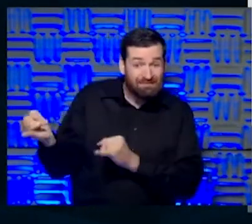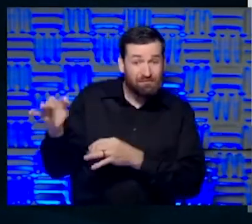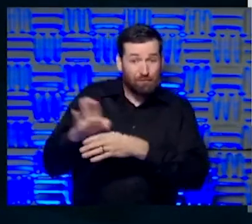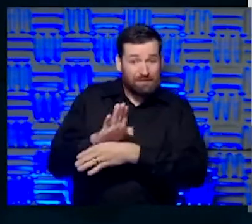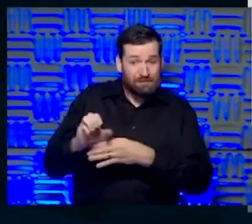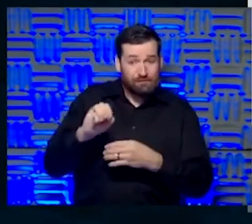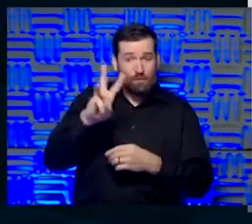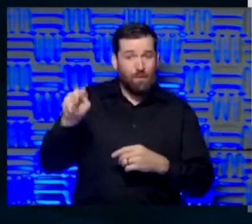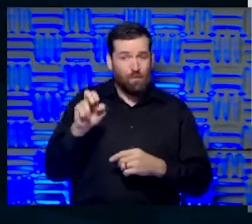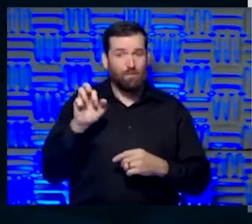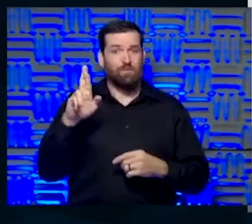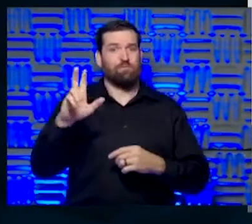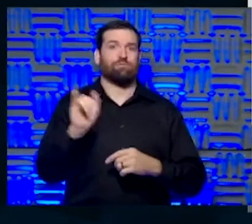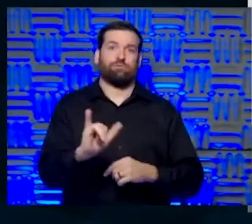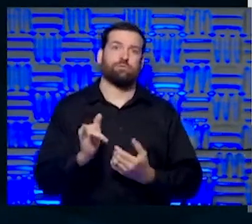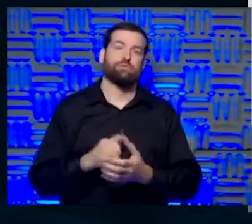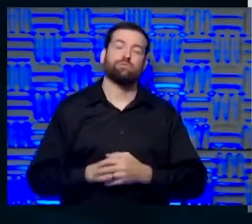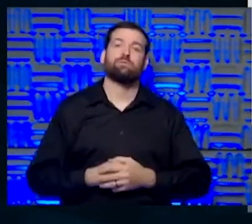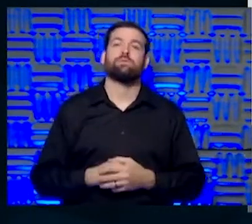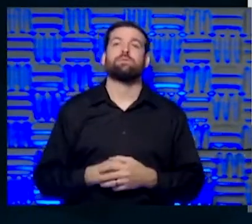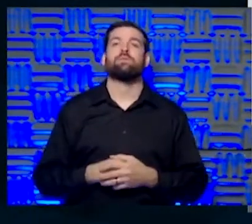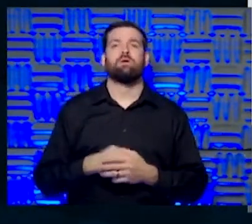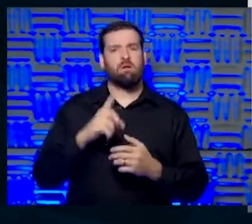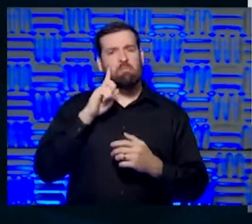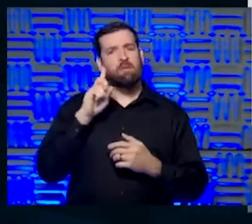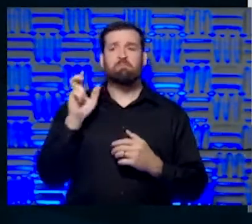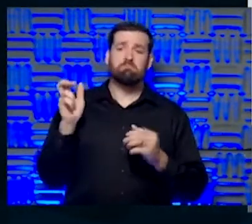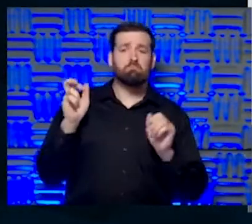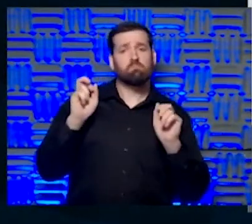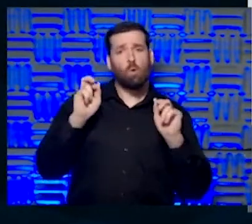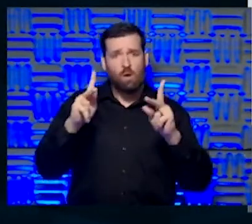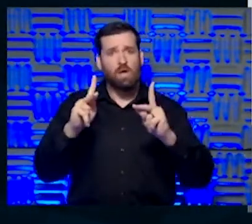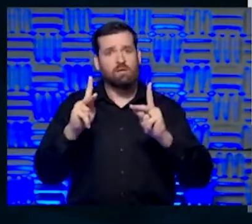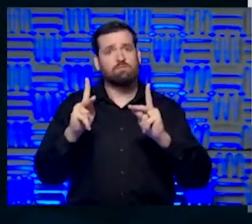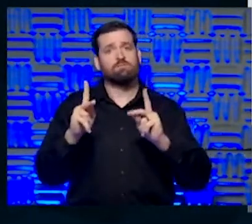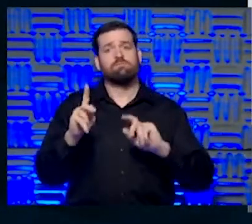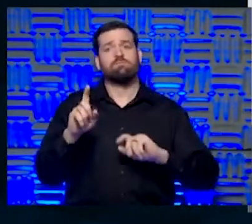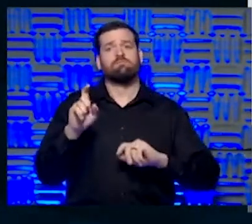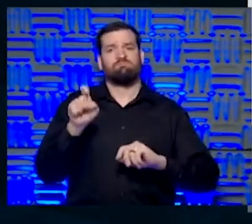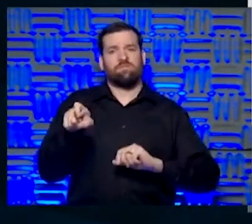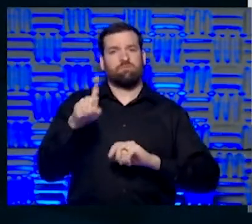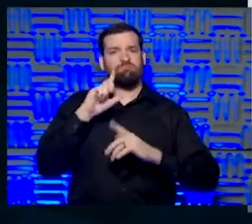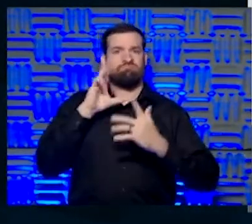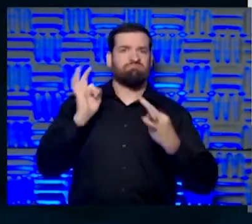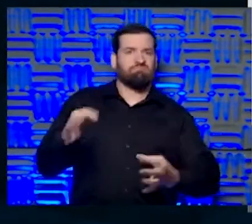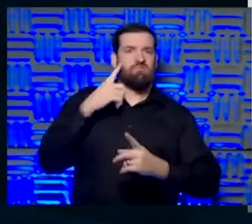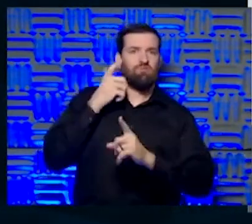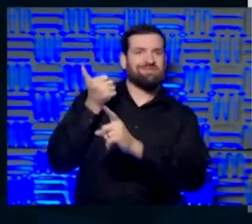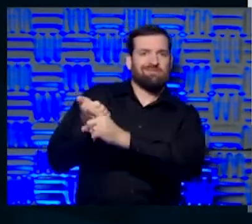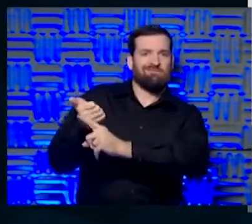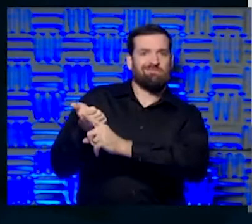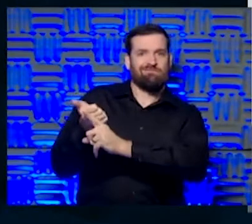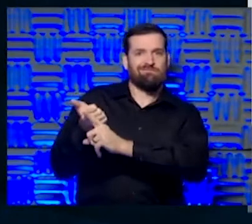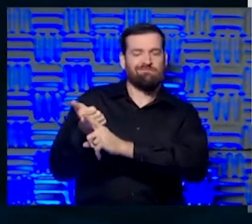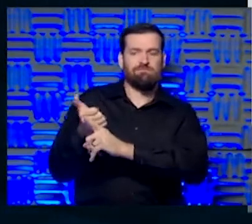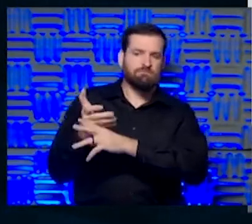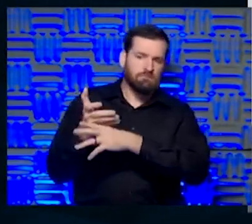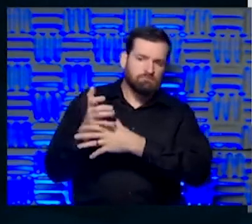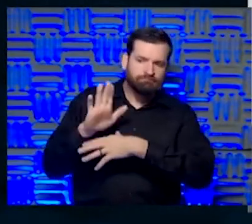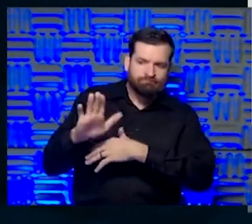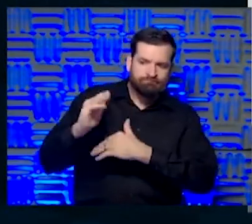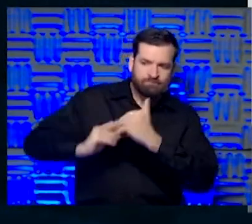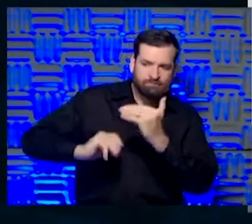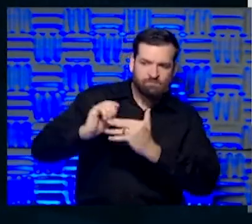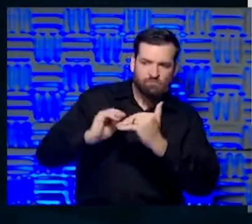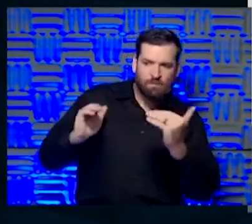owner too. So, I think it's okay. I think you need to make that decision for yourself and how comfortable you feel